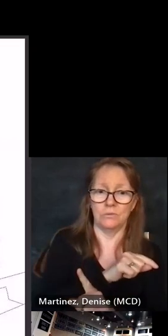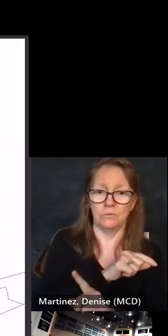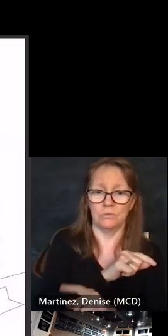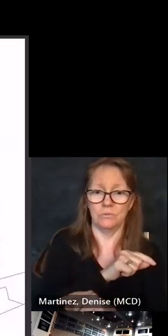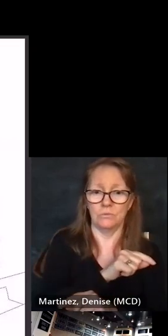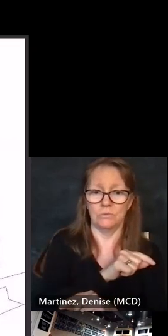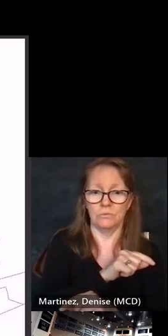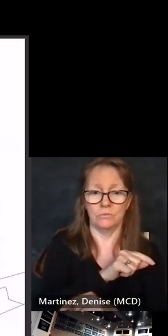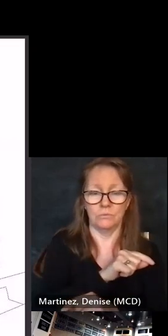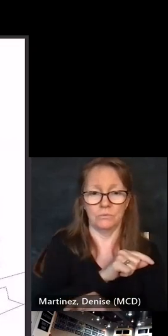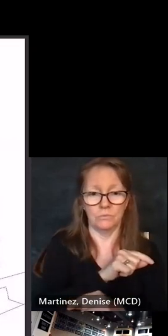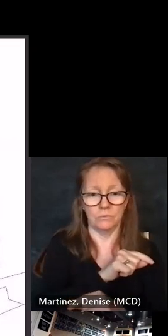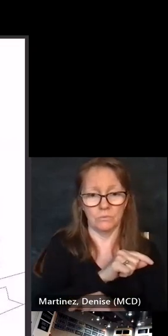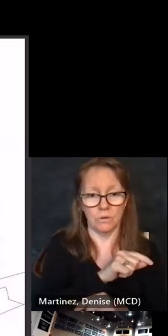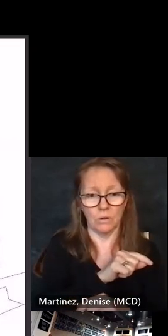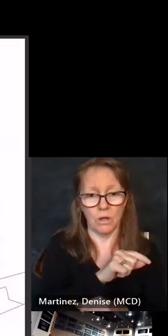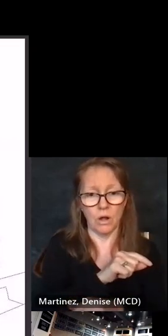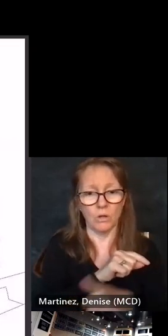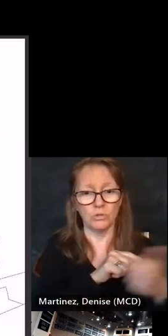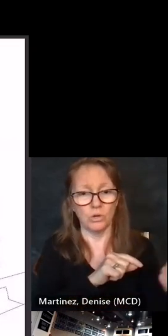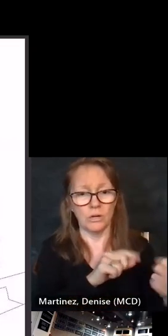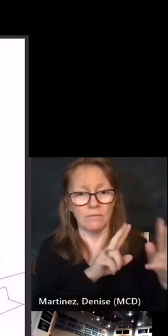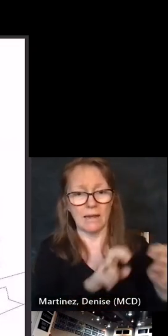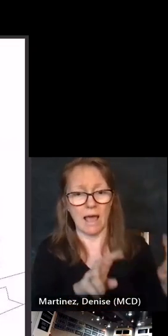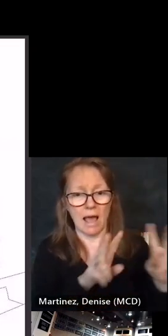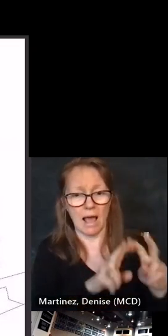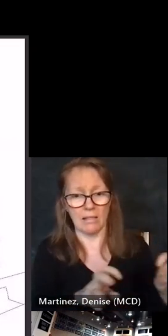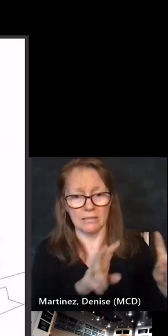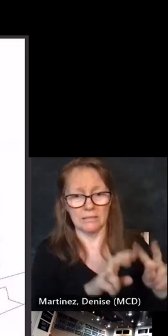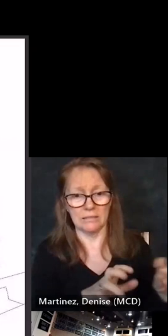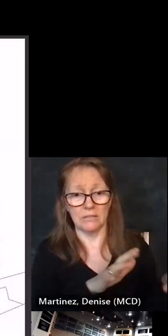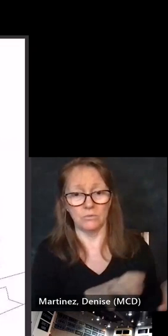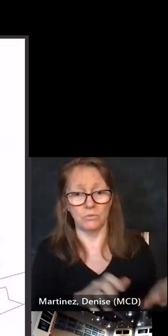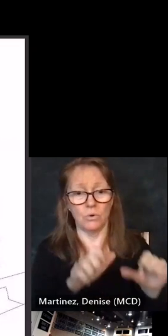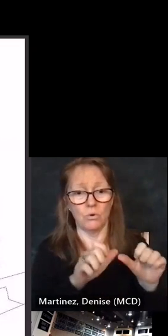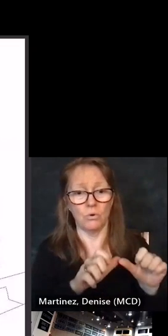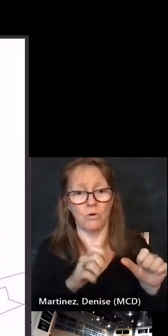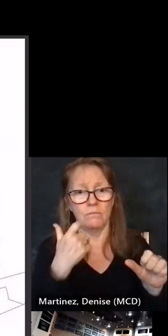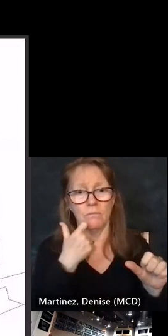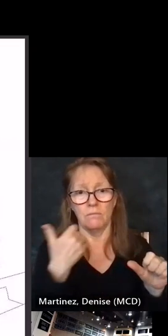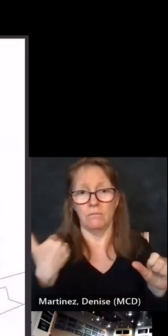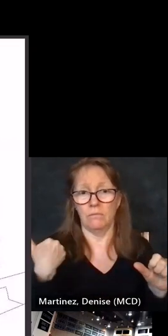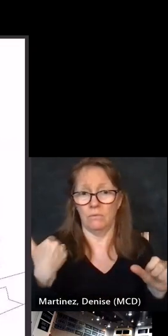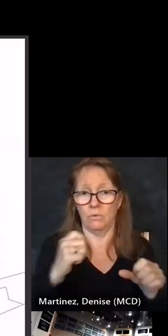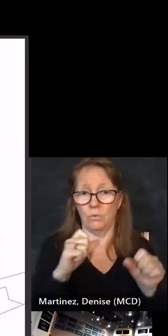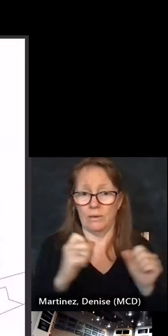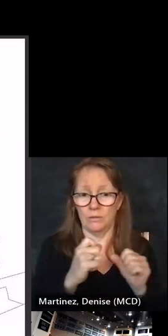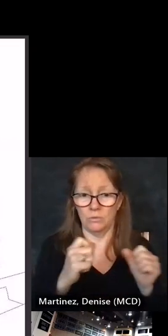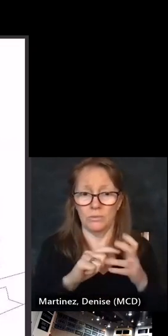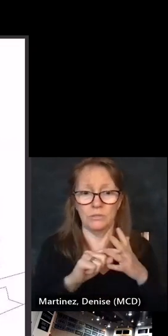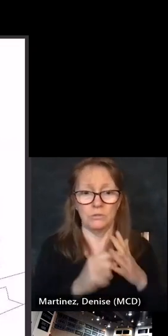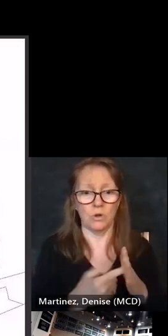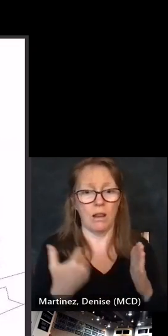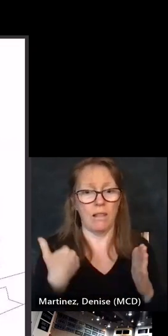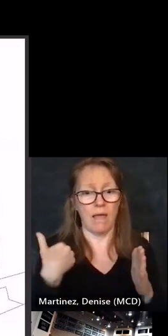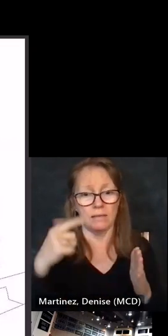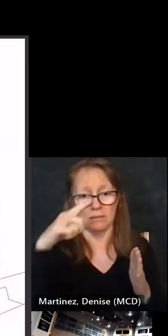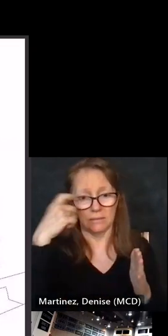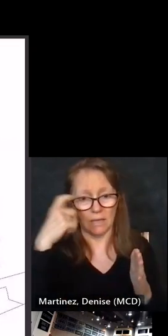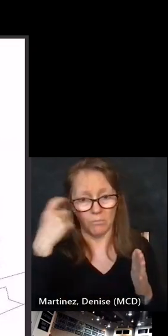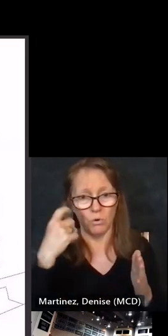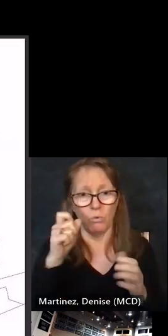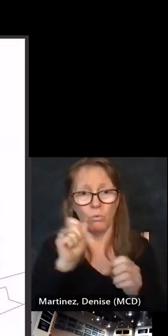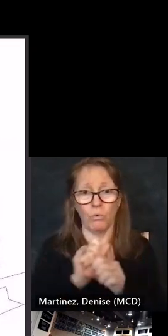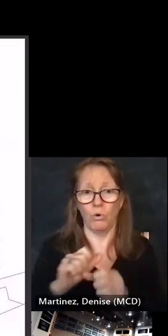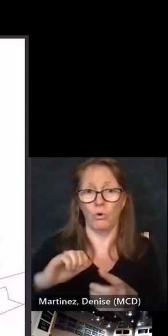to JPMC, I think over the winter. We started last summer as we were working with the city and kind of looking at